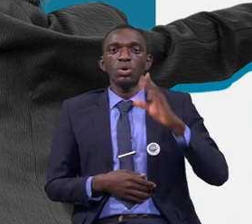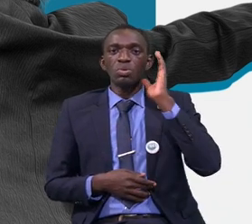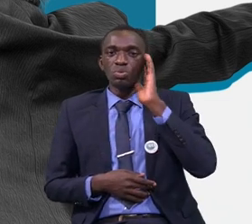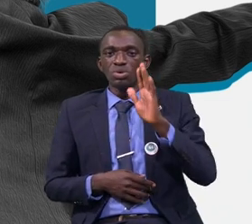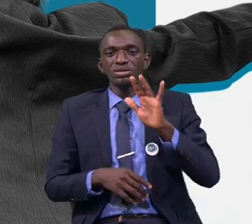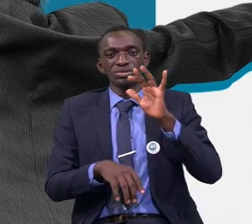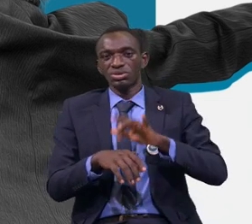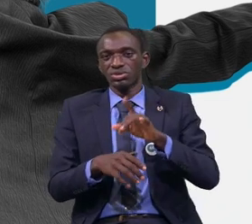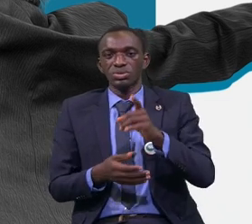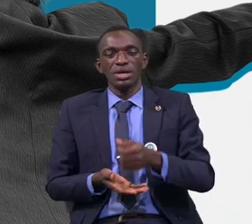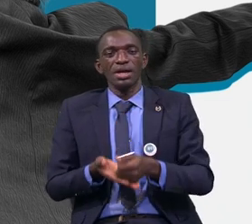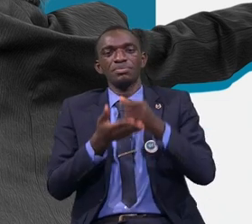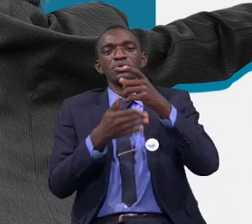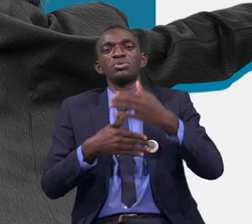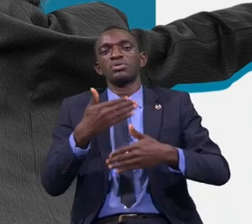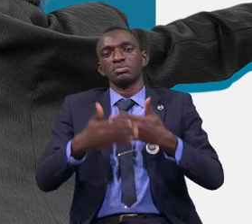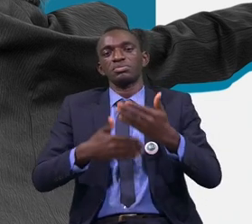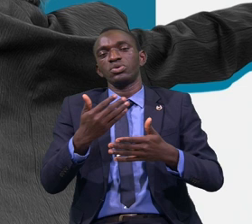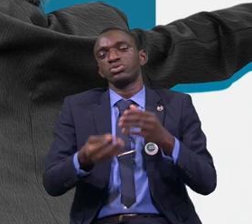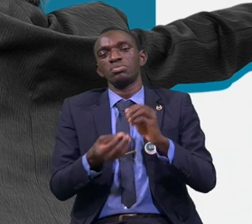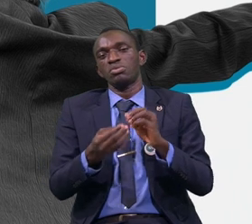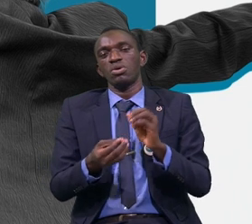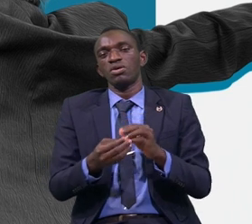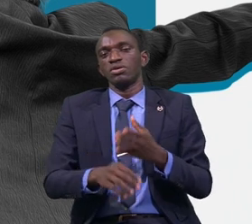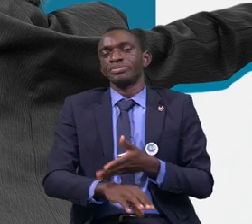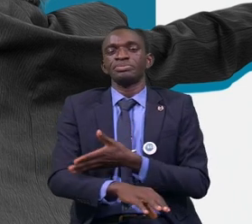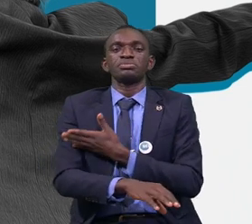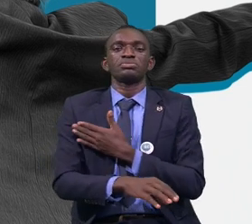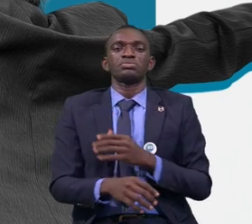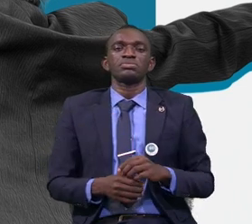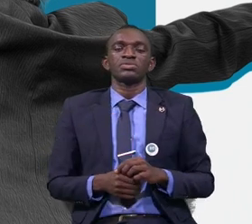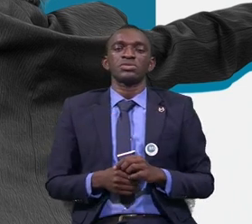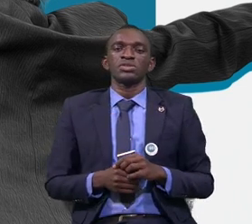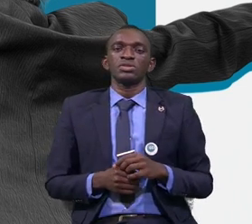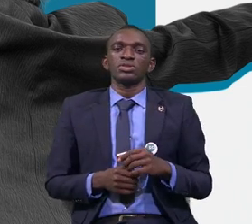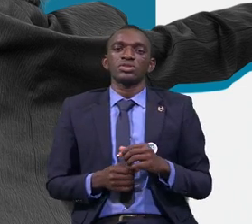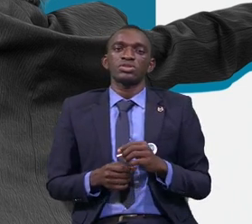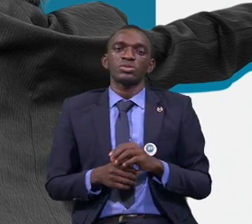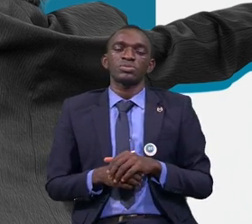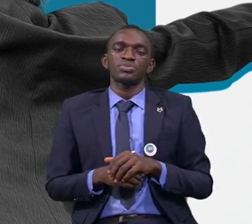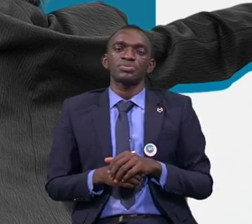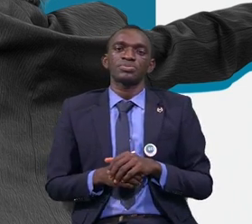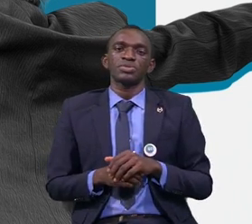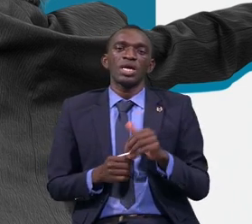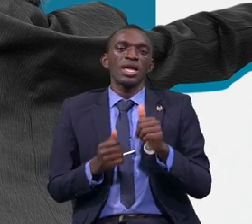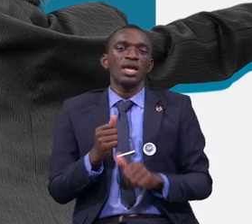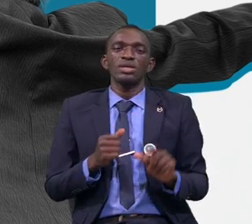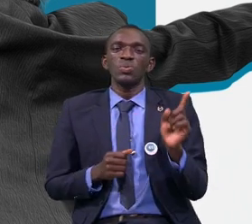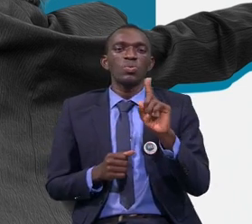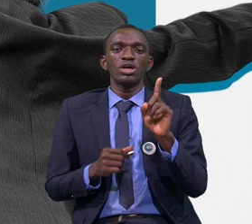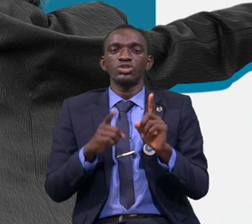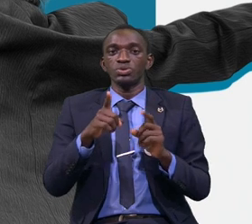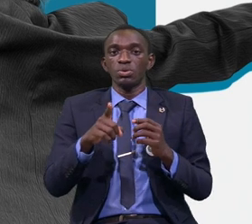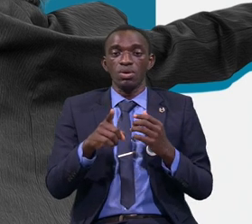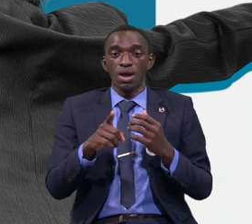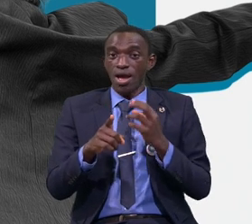junction or that junction. Now, wherever you are, just give us your